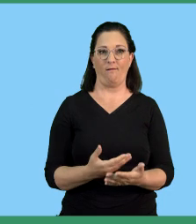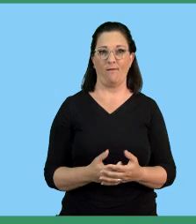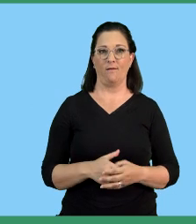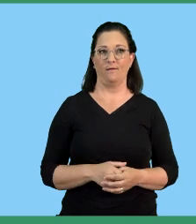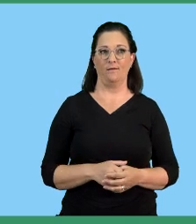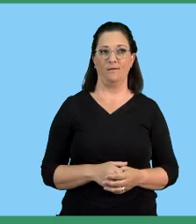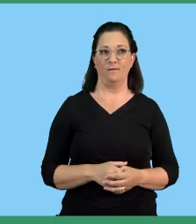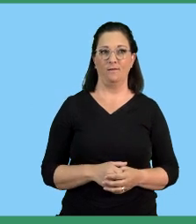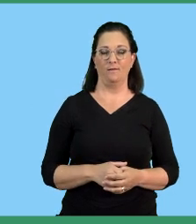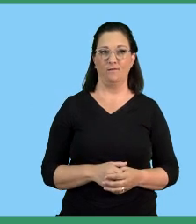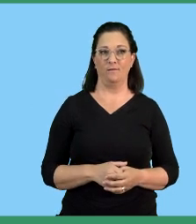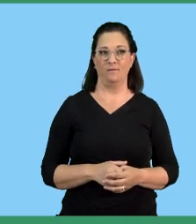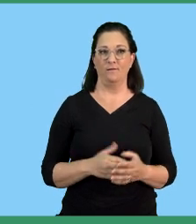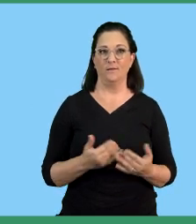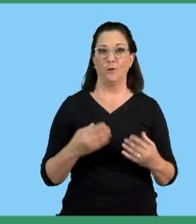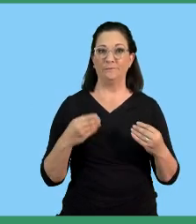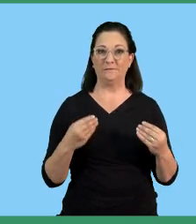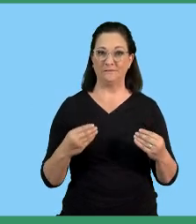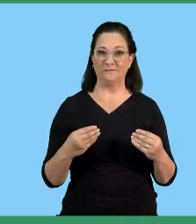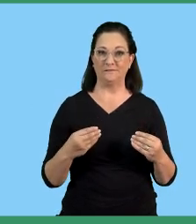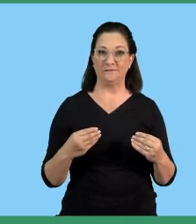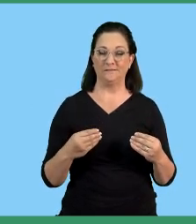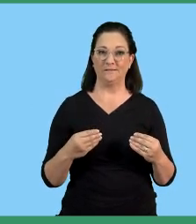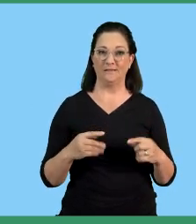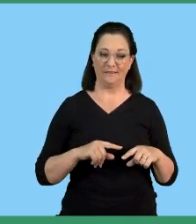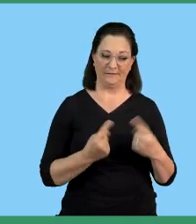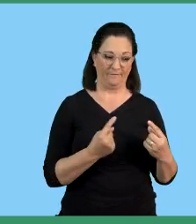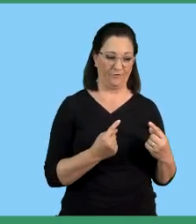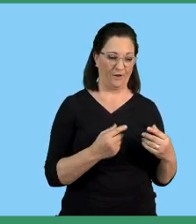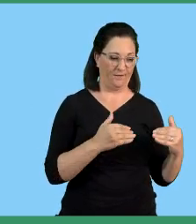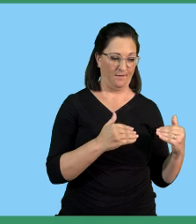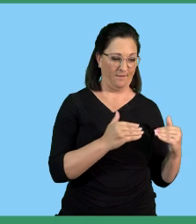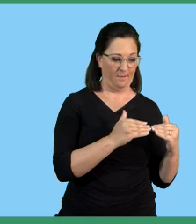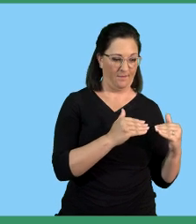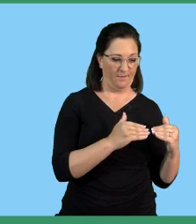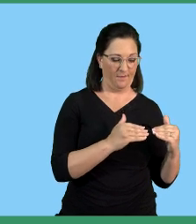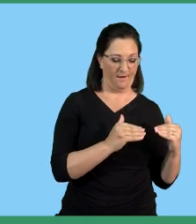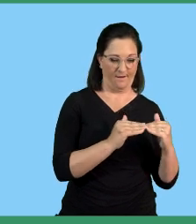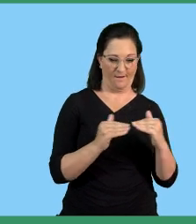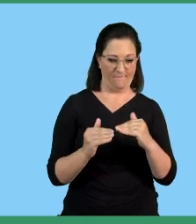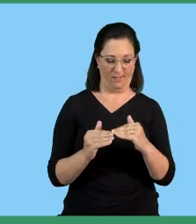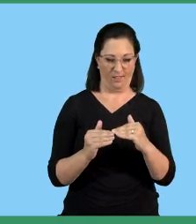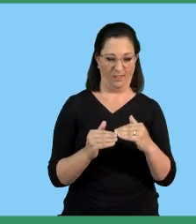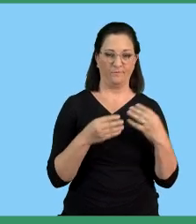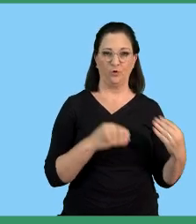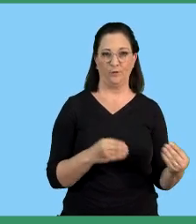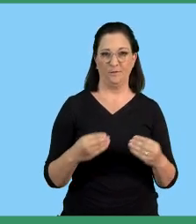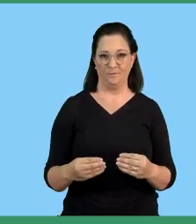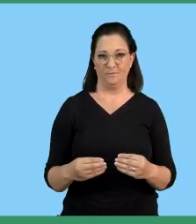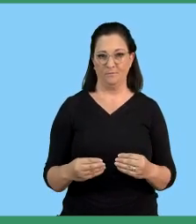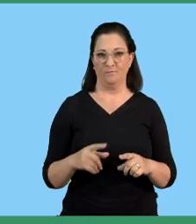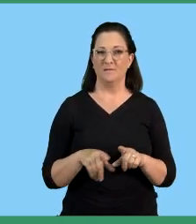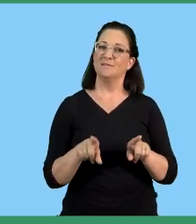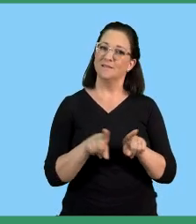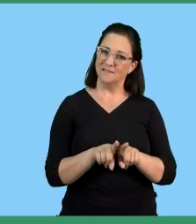It says vertical integration involves businesses at different levels of the production. However, we are